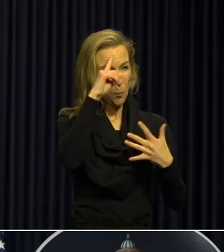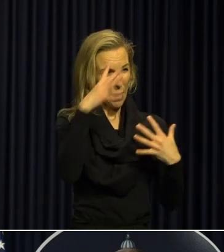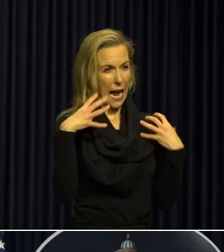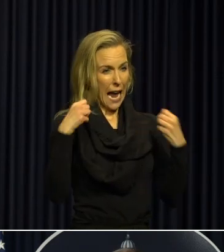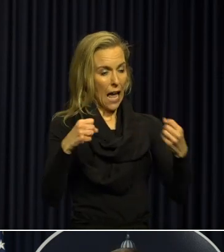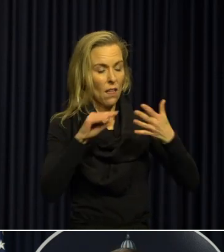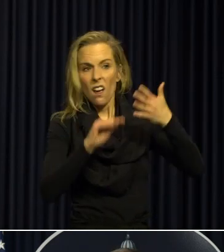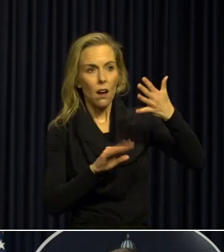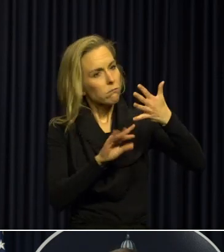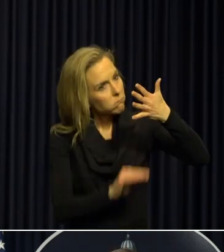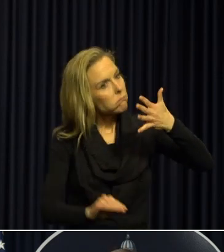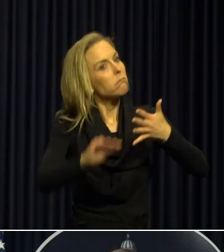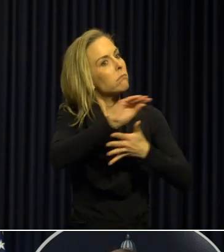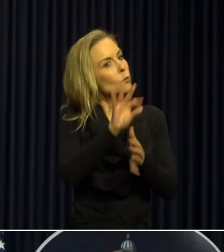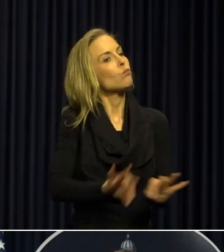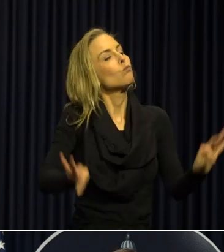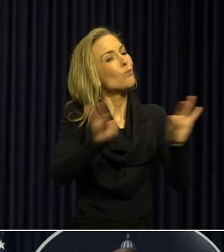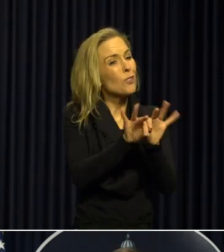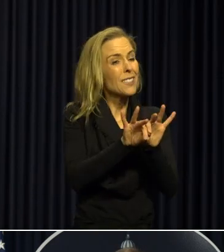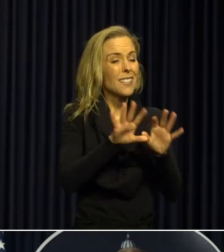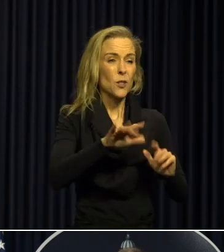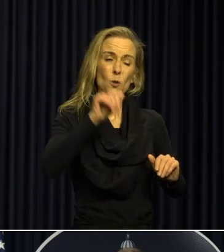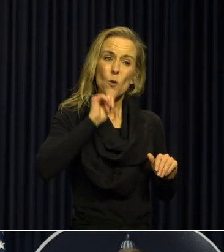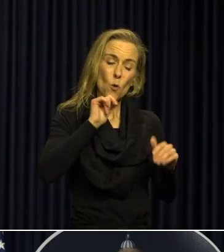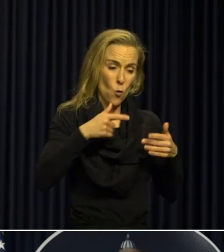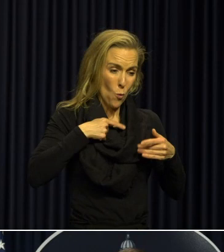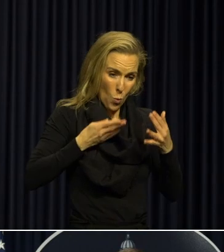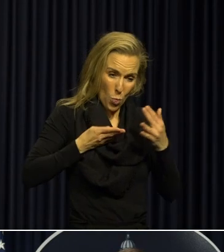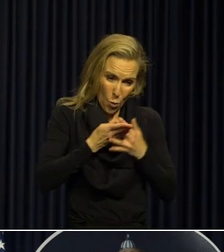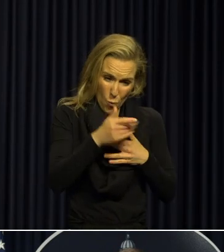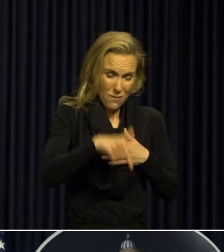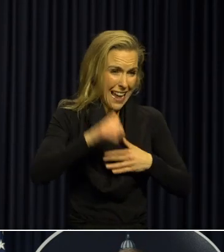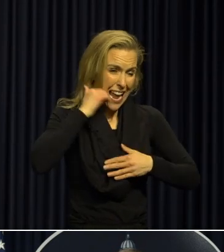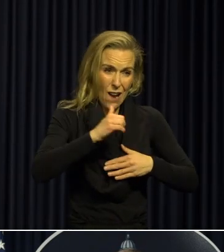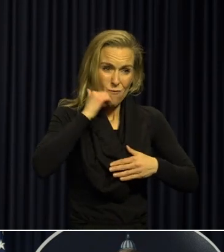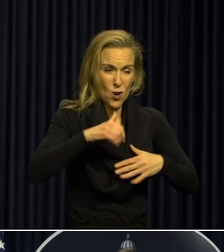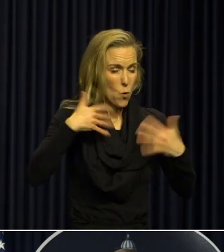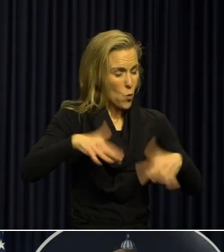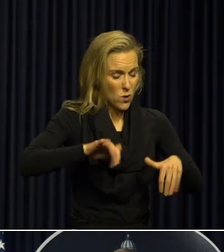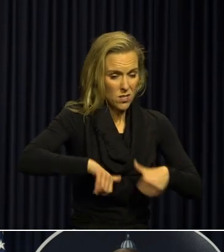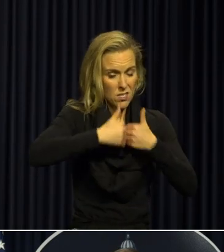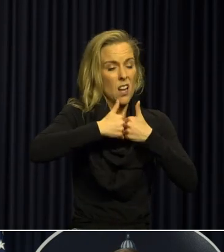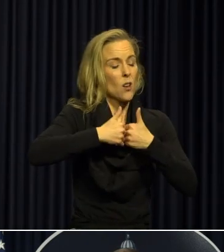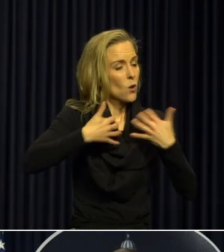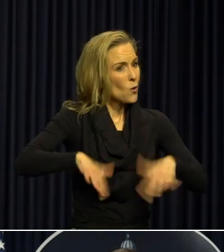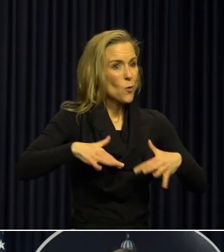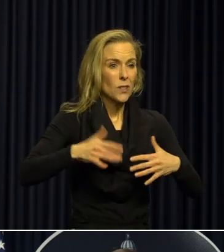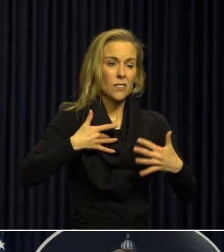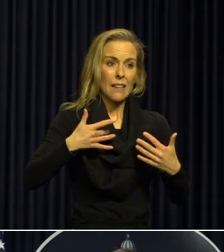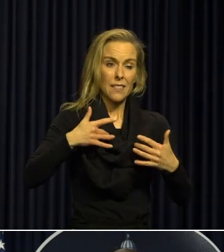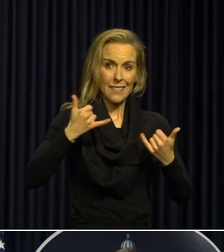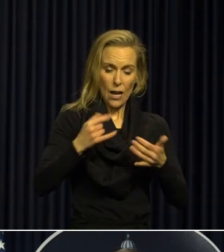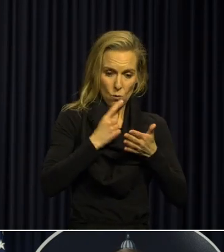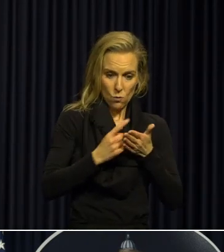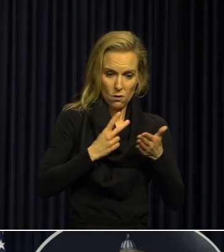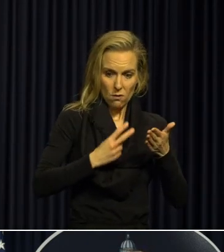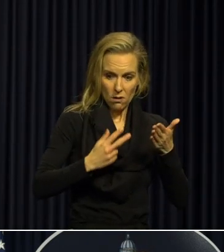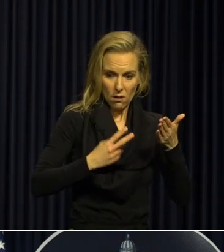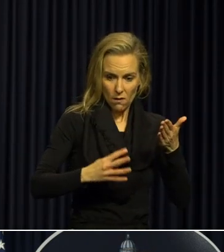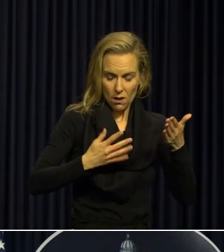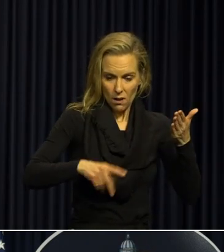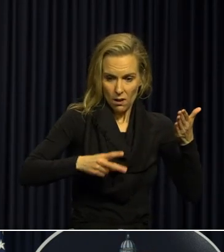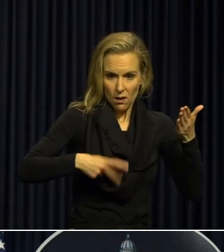not easy what we're going through. It's hard every day, and it's challenging how long we've been at it and where we still have to